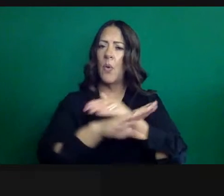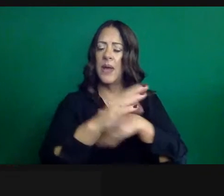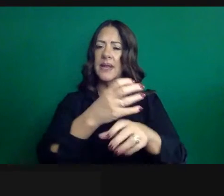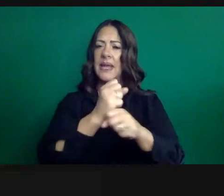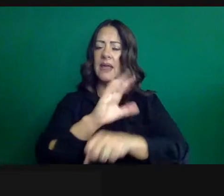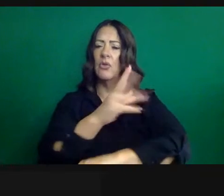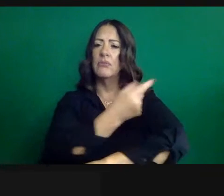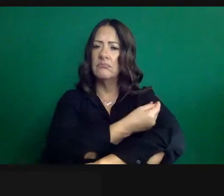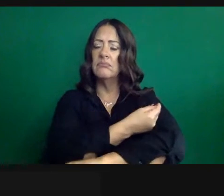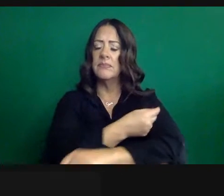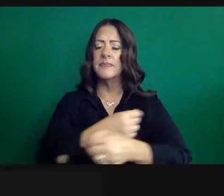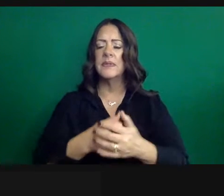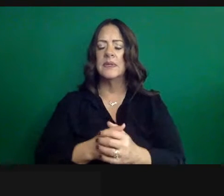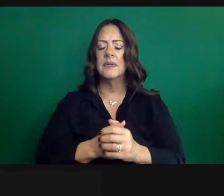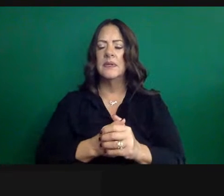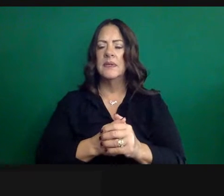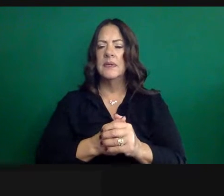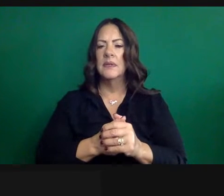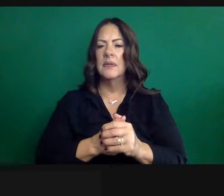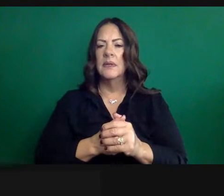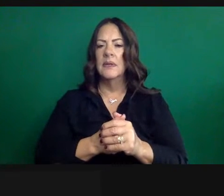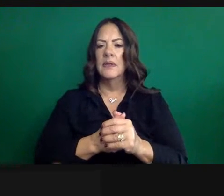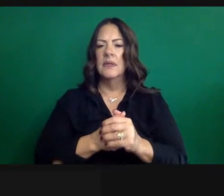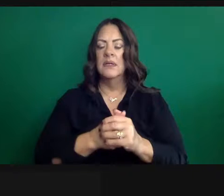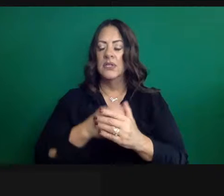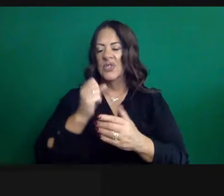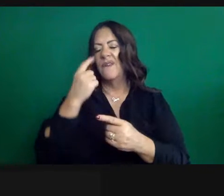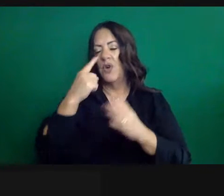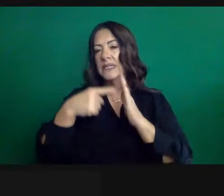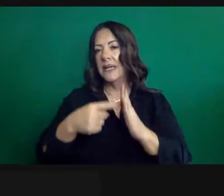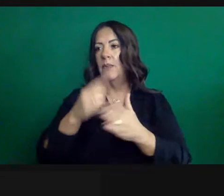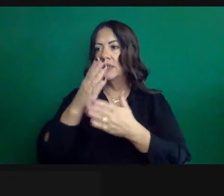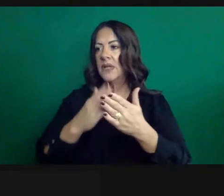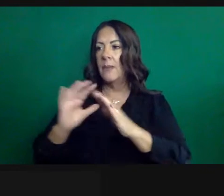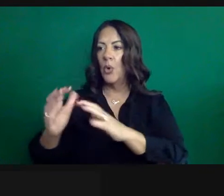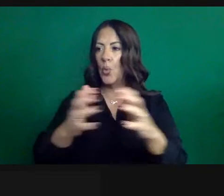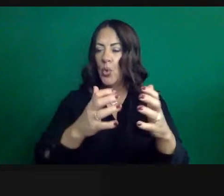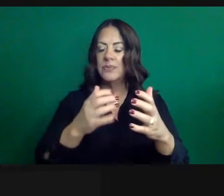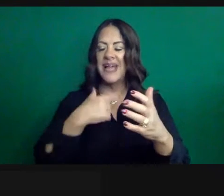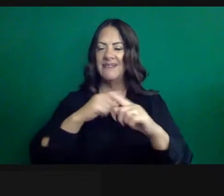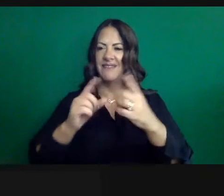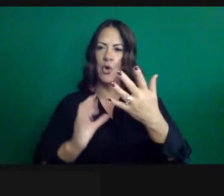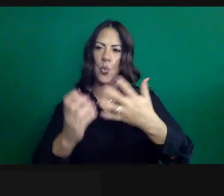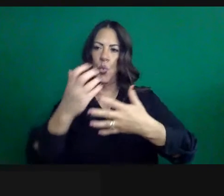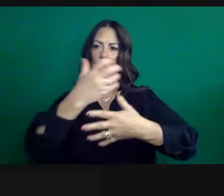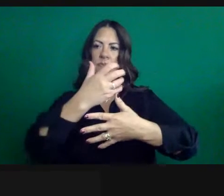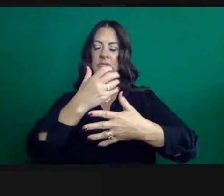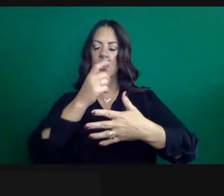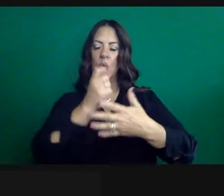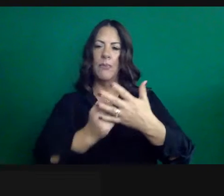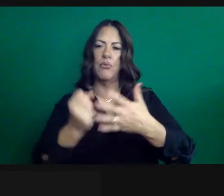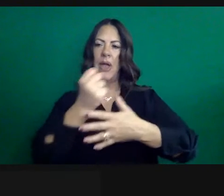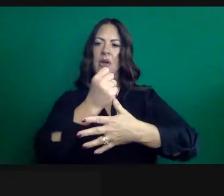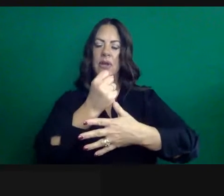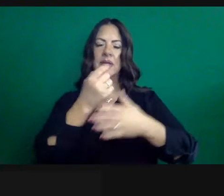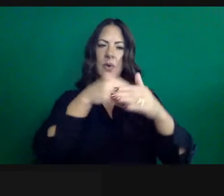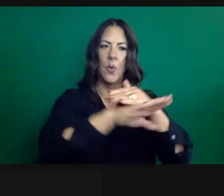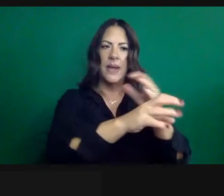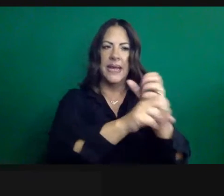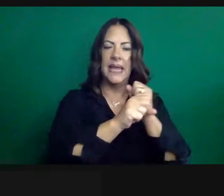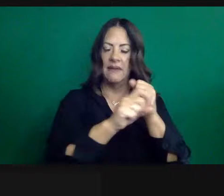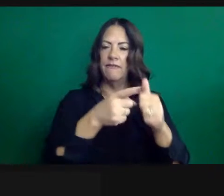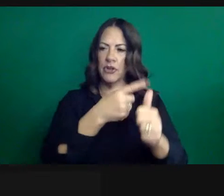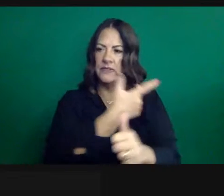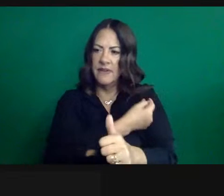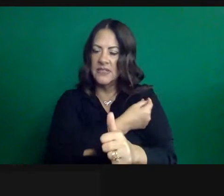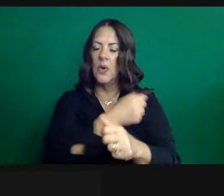when their ticket is up, as some people say, that they have the information they need to be able to